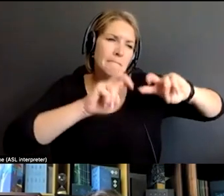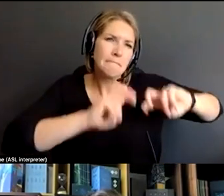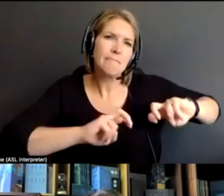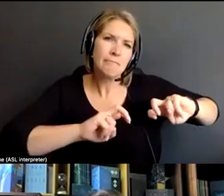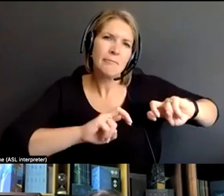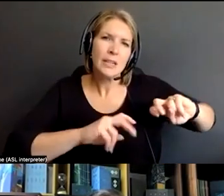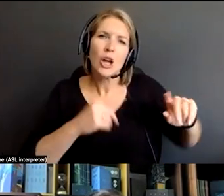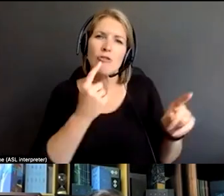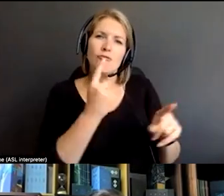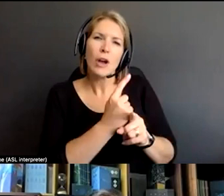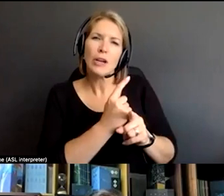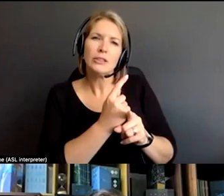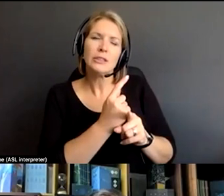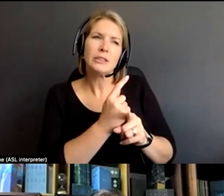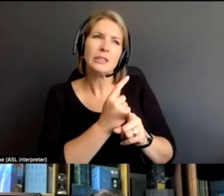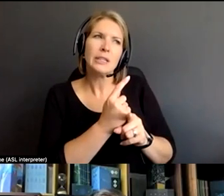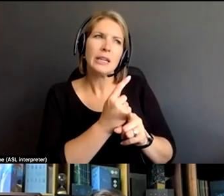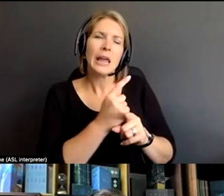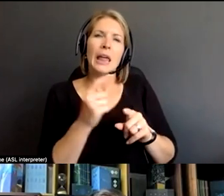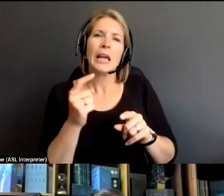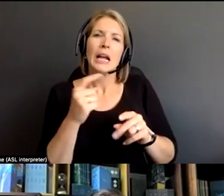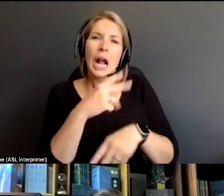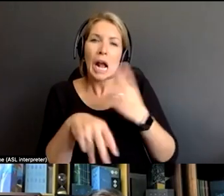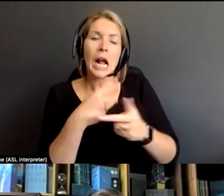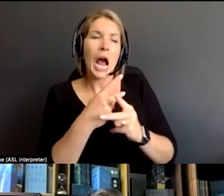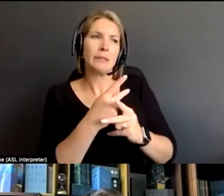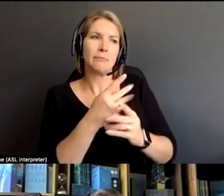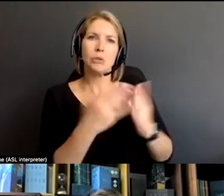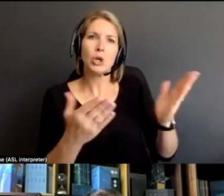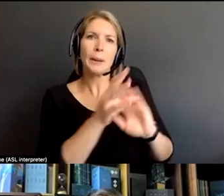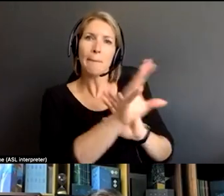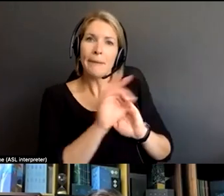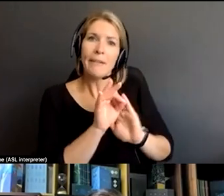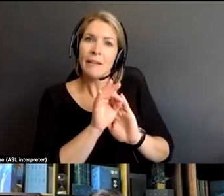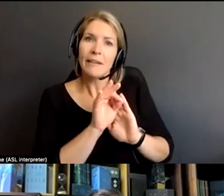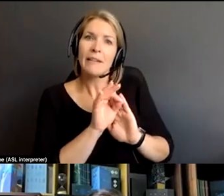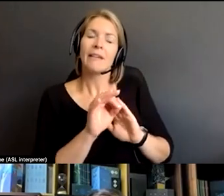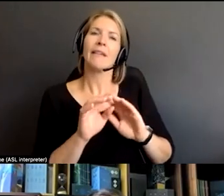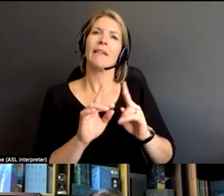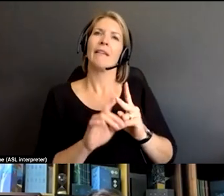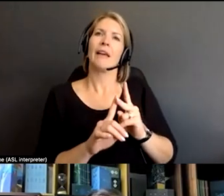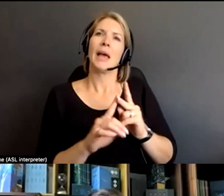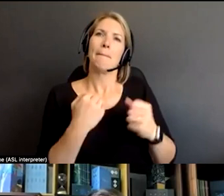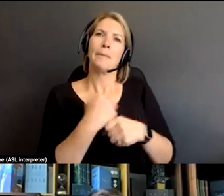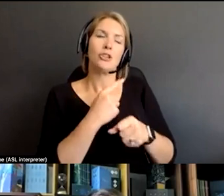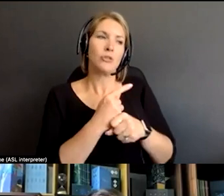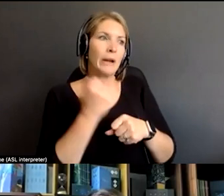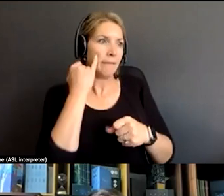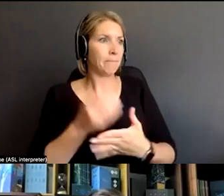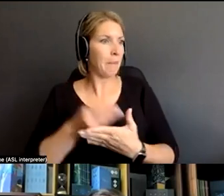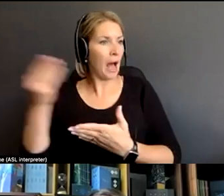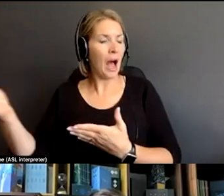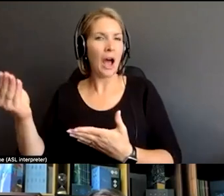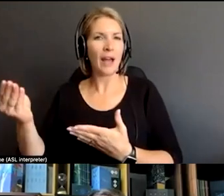they're going to be choosing the book that matches what they're looking for, and they're not going